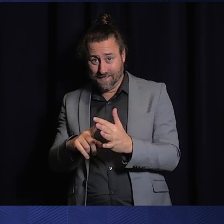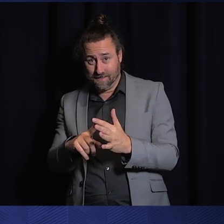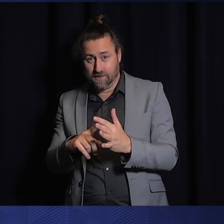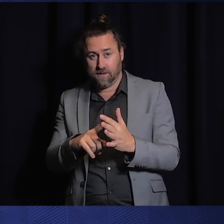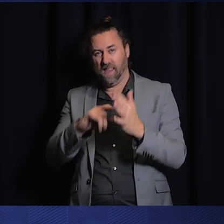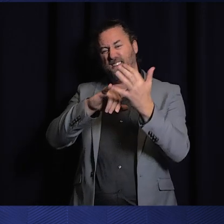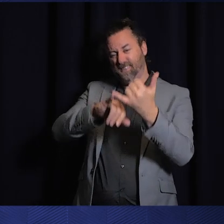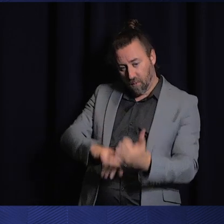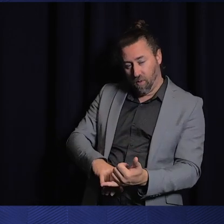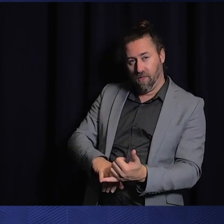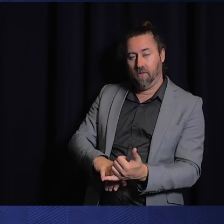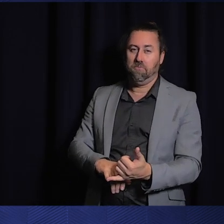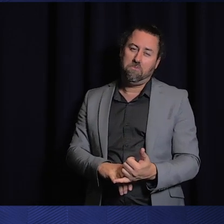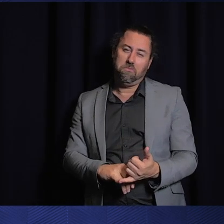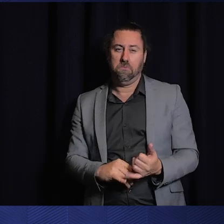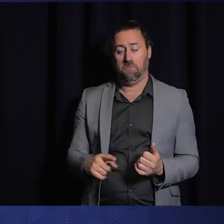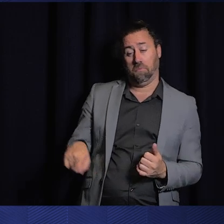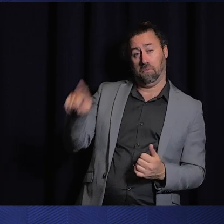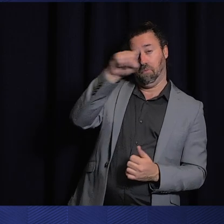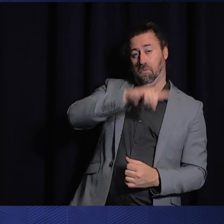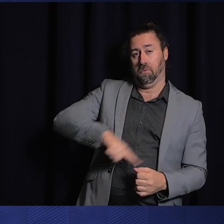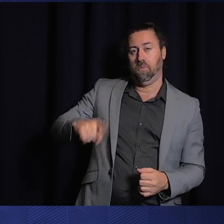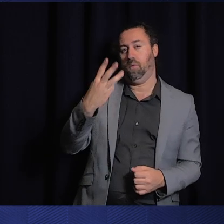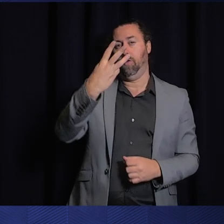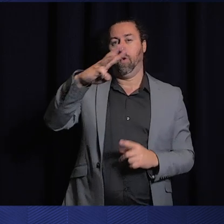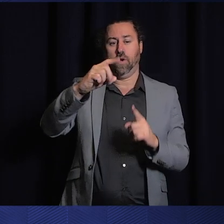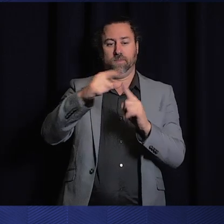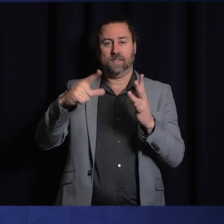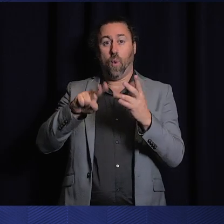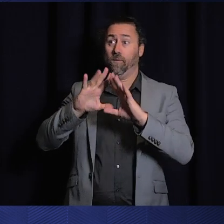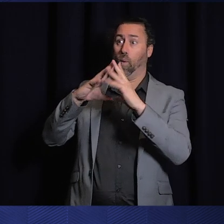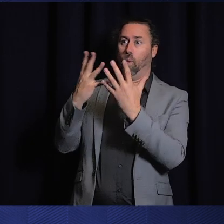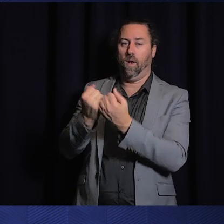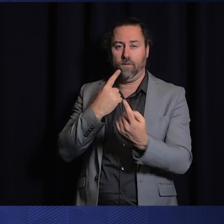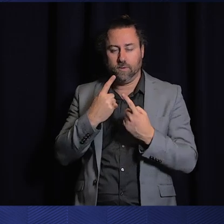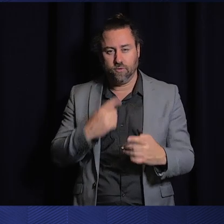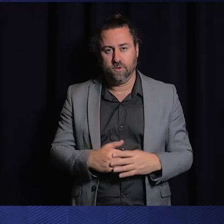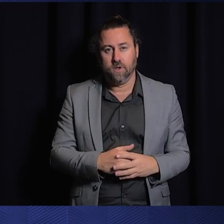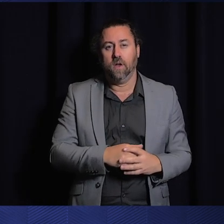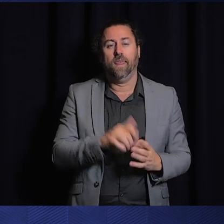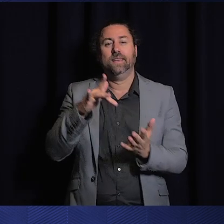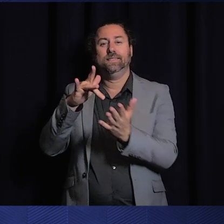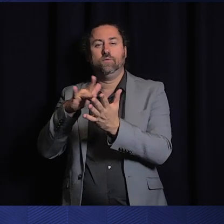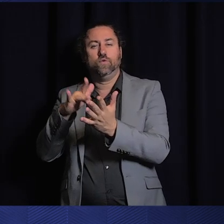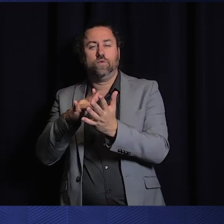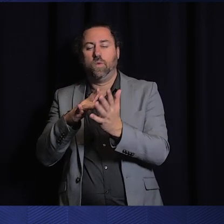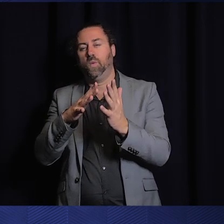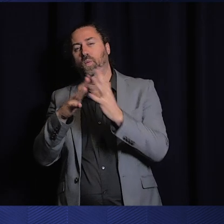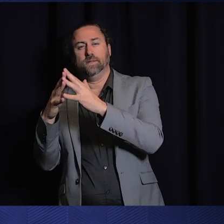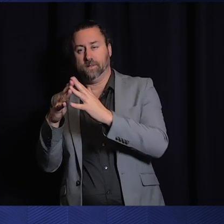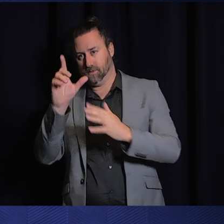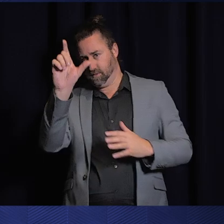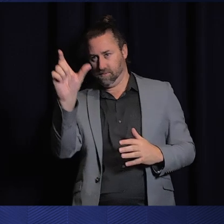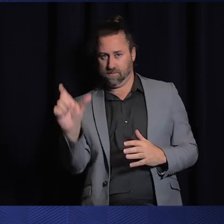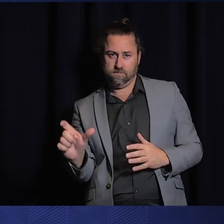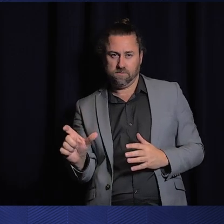Asia represent around 30% of our figures. Central and West Asia and the Pacific represent a